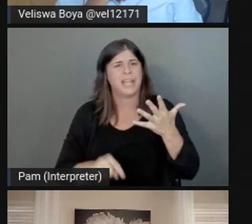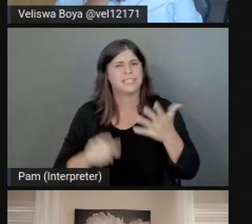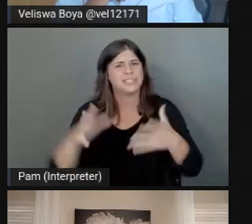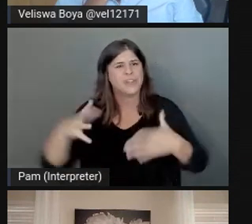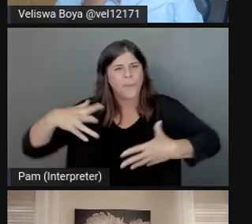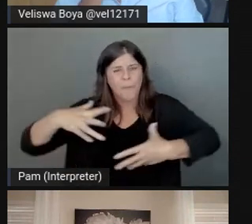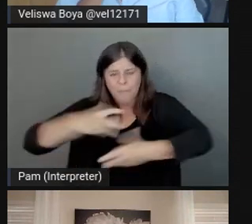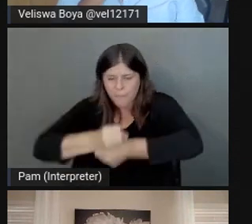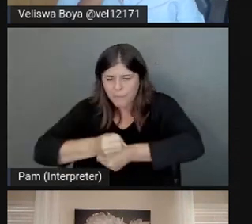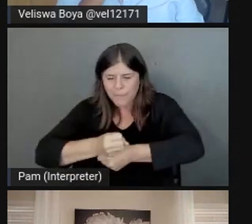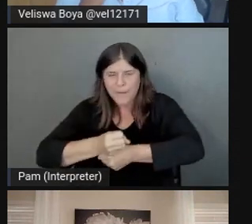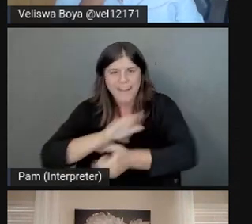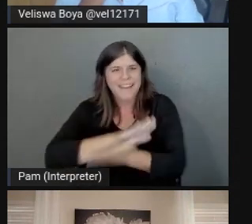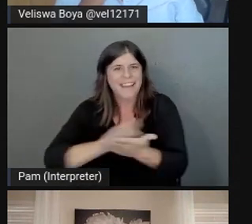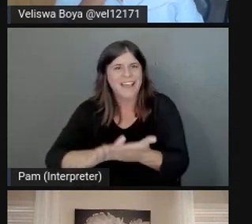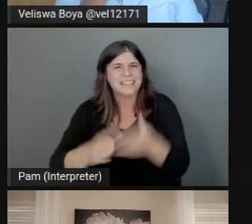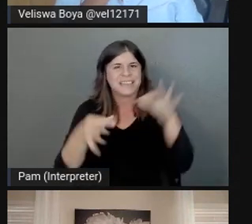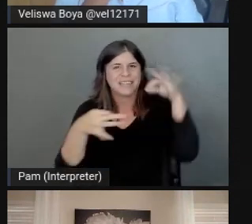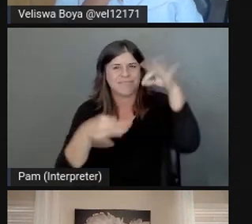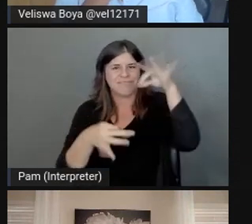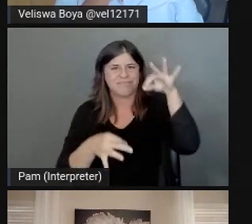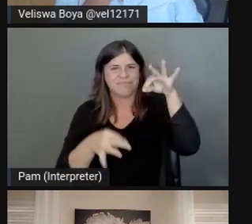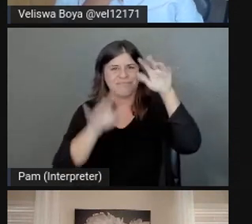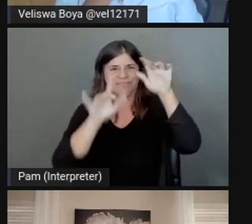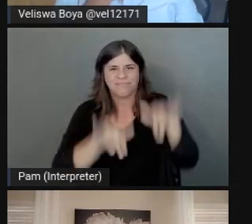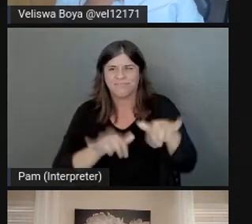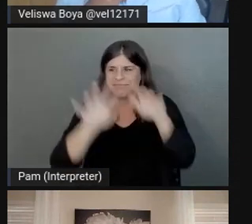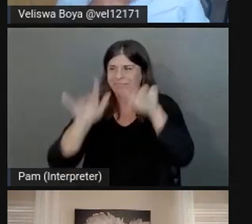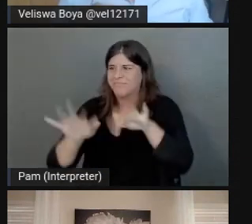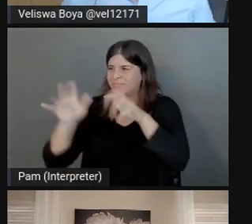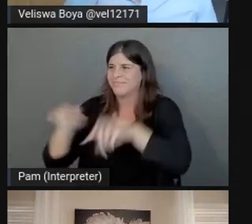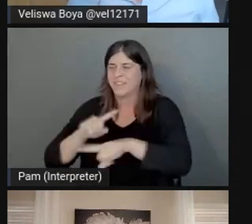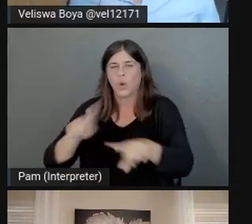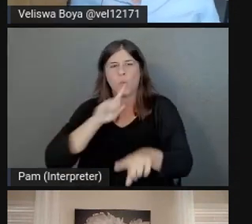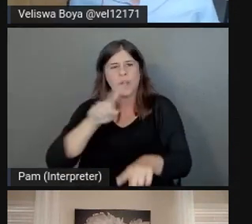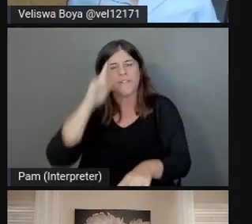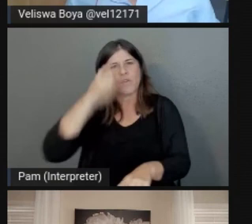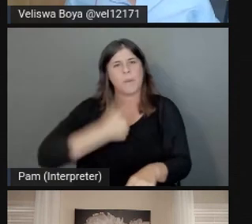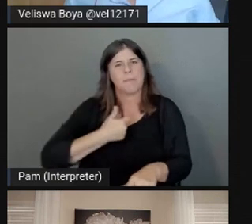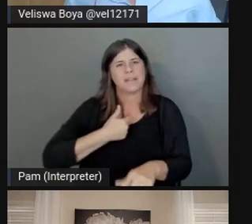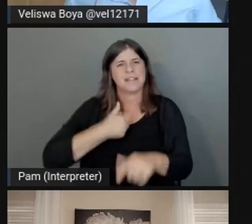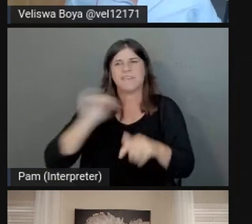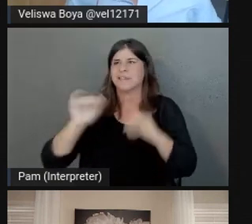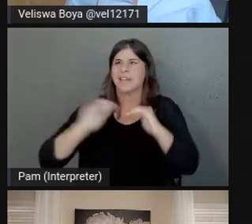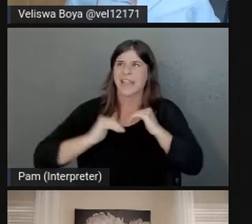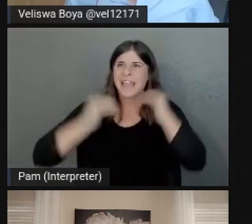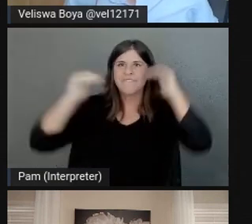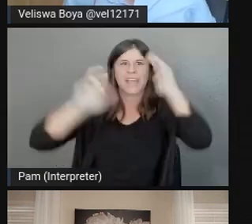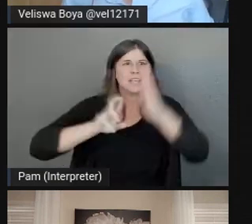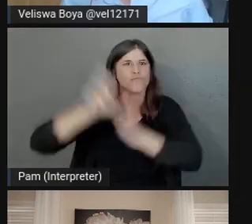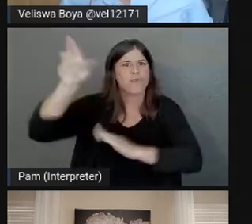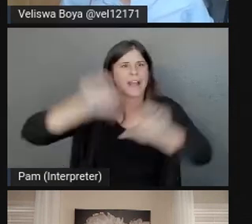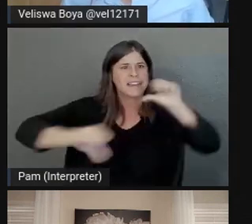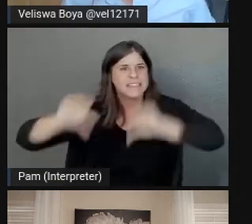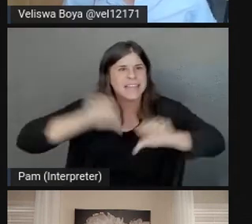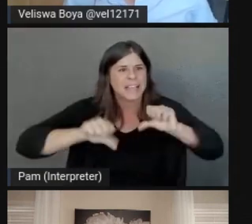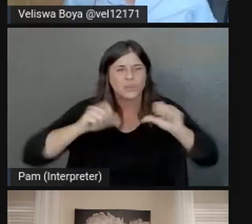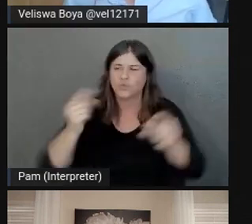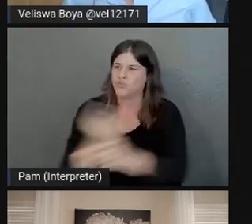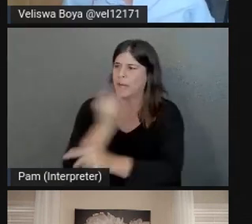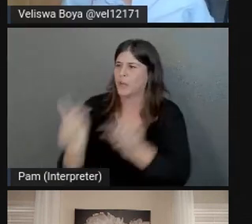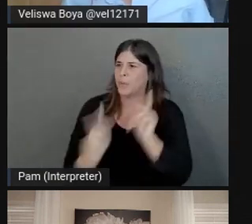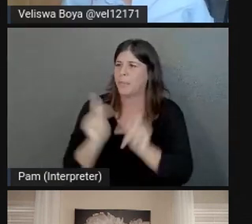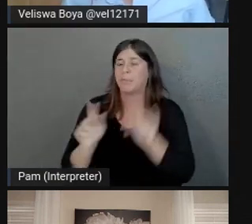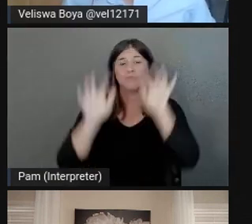here, and taking it from actually, to me, like advanced rocket science to regular folks can go through